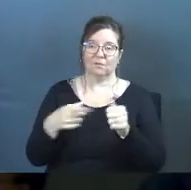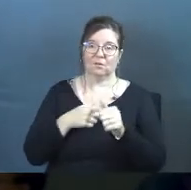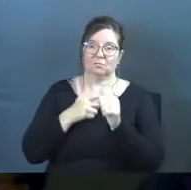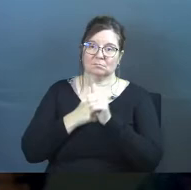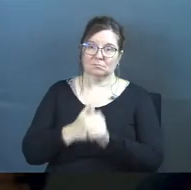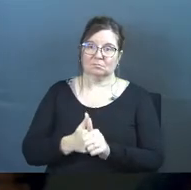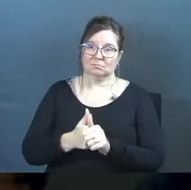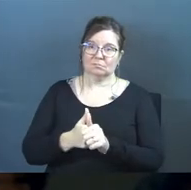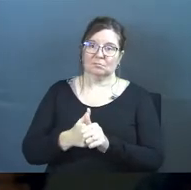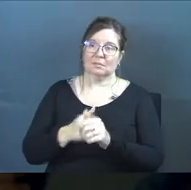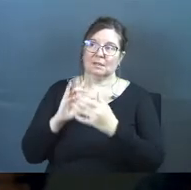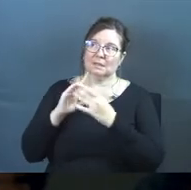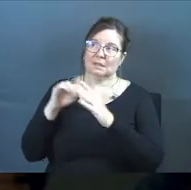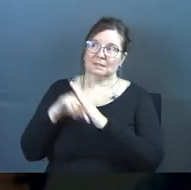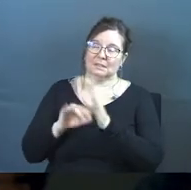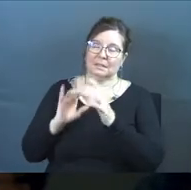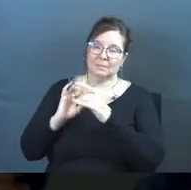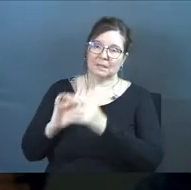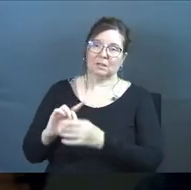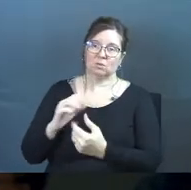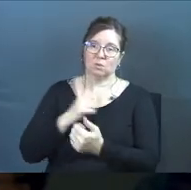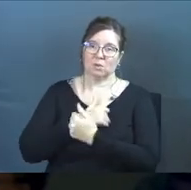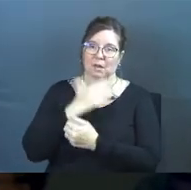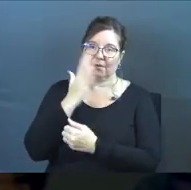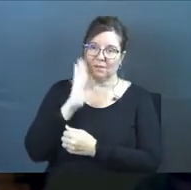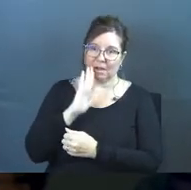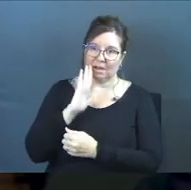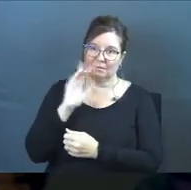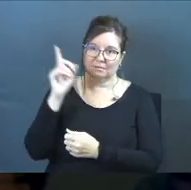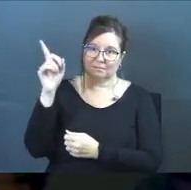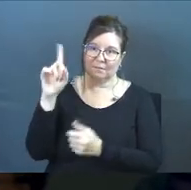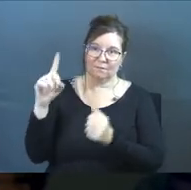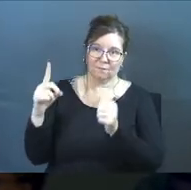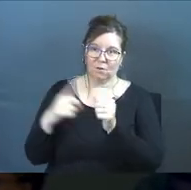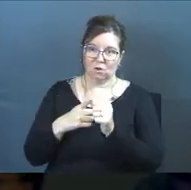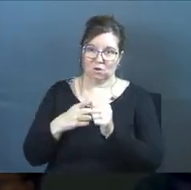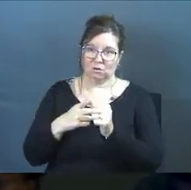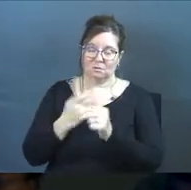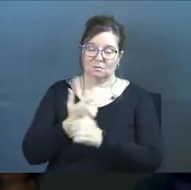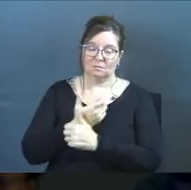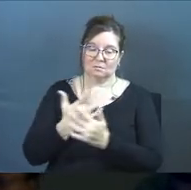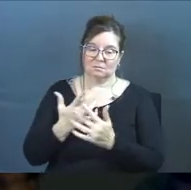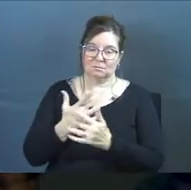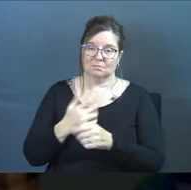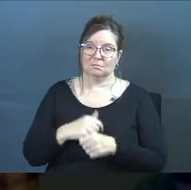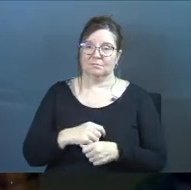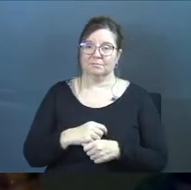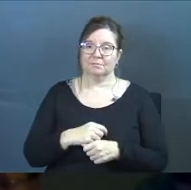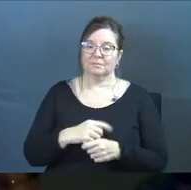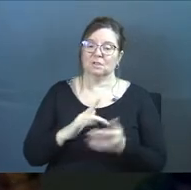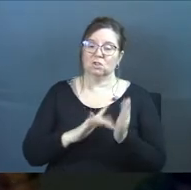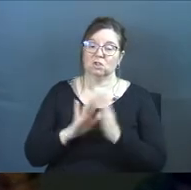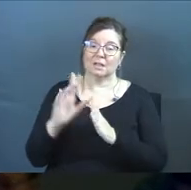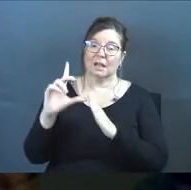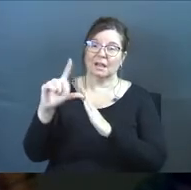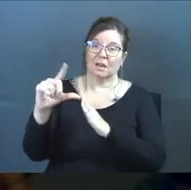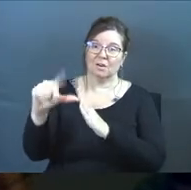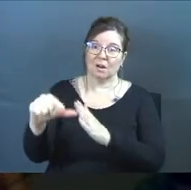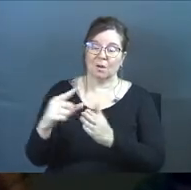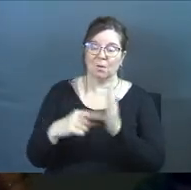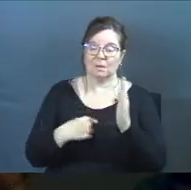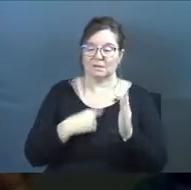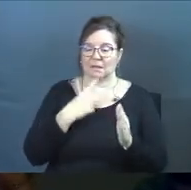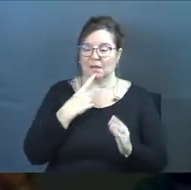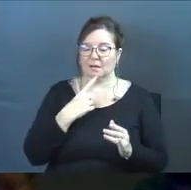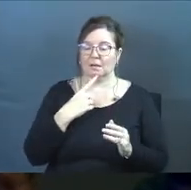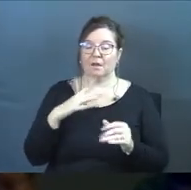with me having a deep connection to loving God over anyone and everything else. Jesus later on would